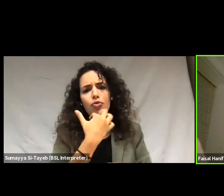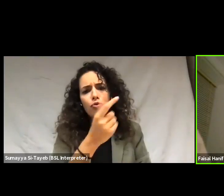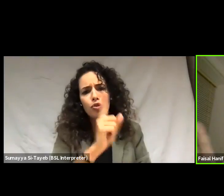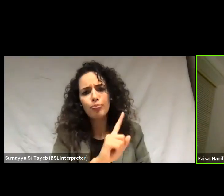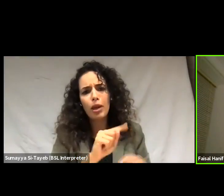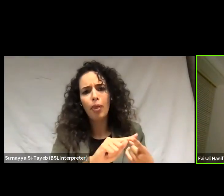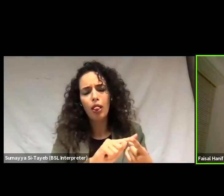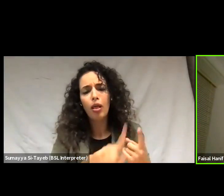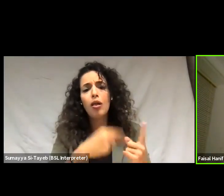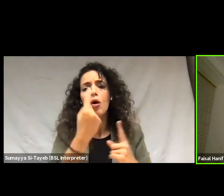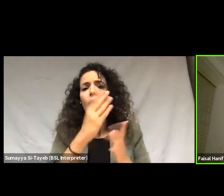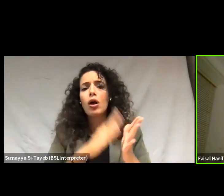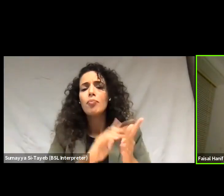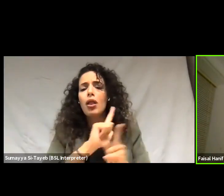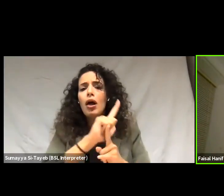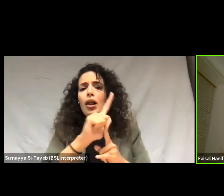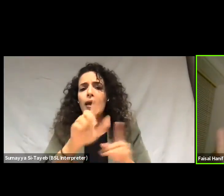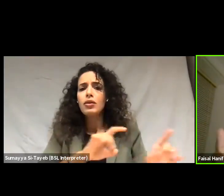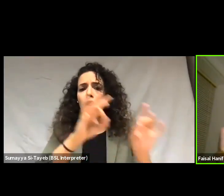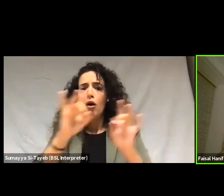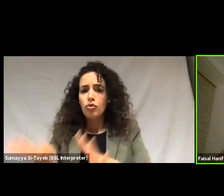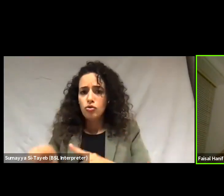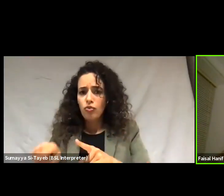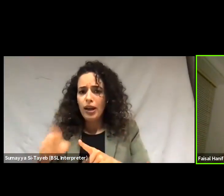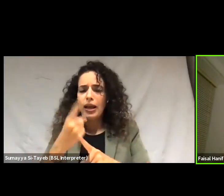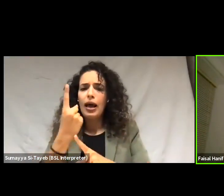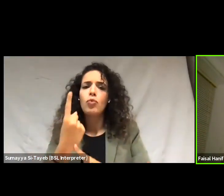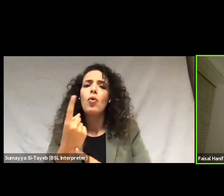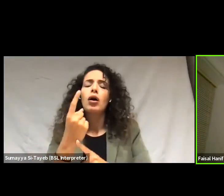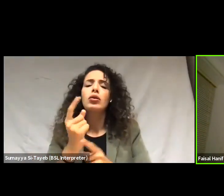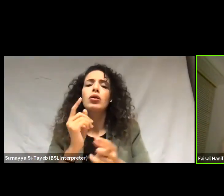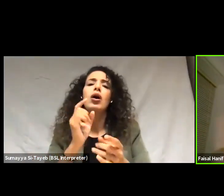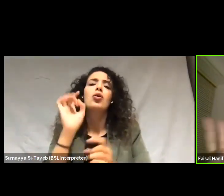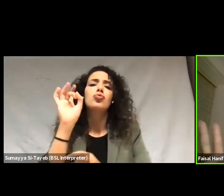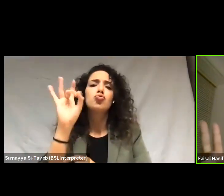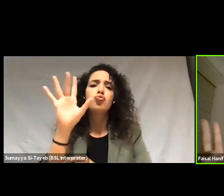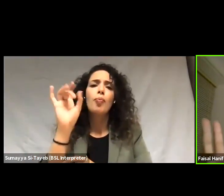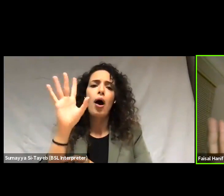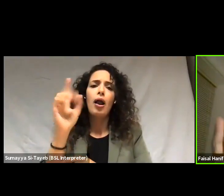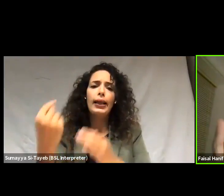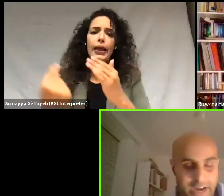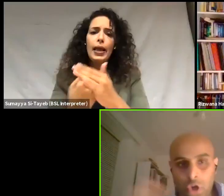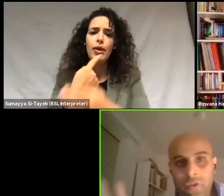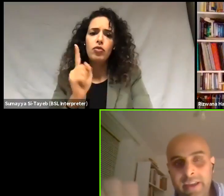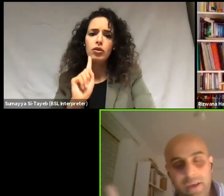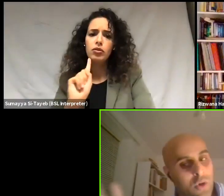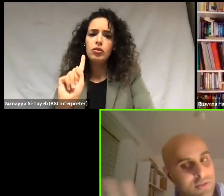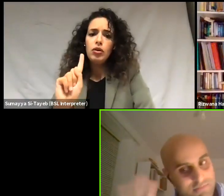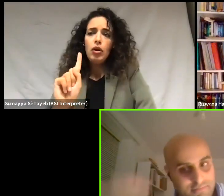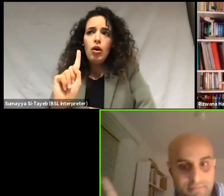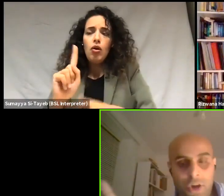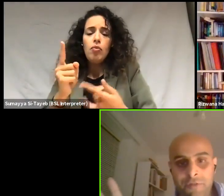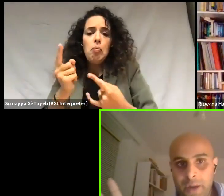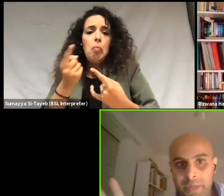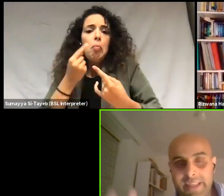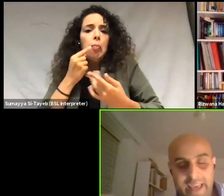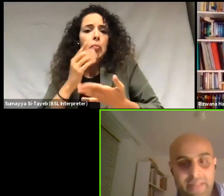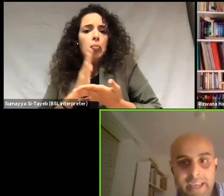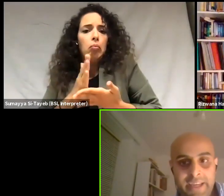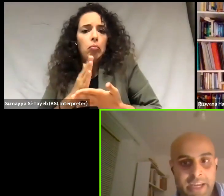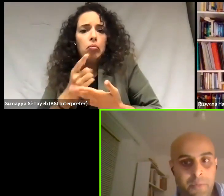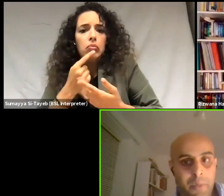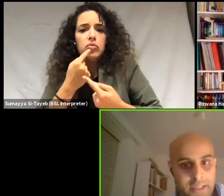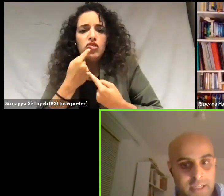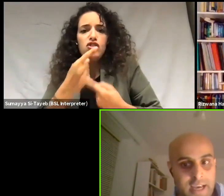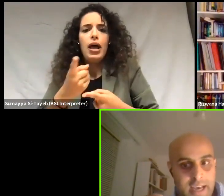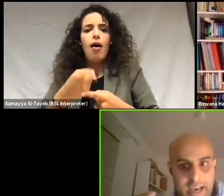month later, where a Somali immigrant allegedly shouted Allahu Akbar. I don't think it was confirmed in the end that